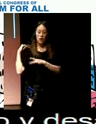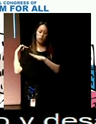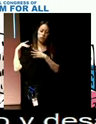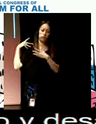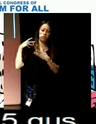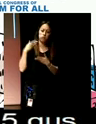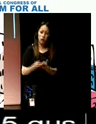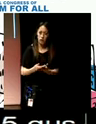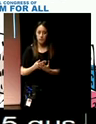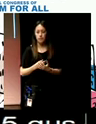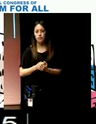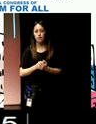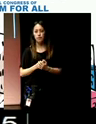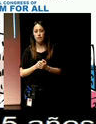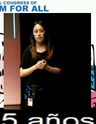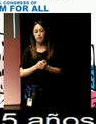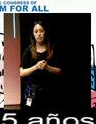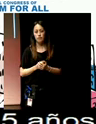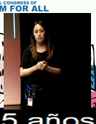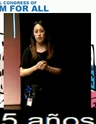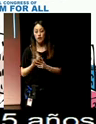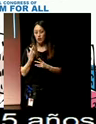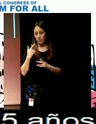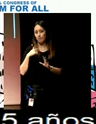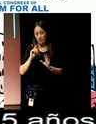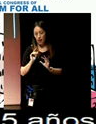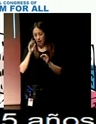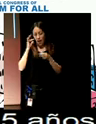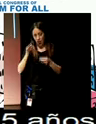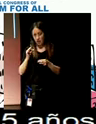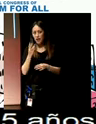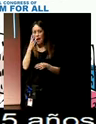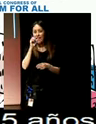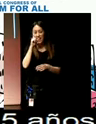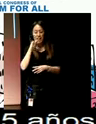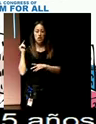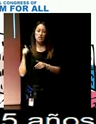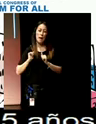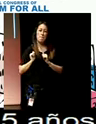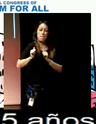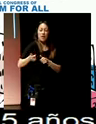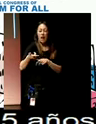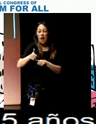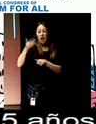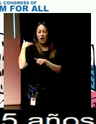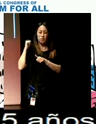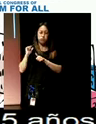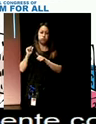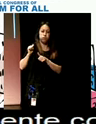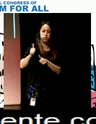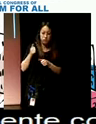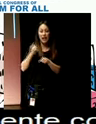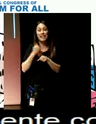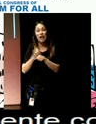Actually, I started 30 years ago. 30 years ago as a social worker, working with people with disabilities,